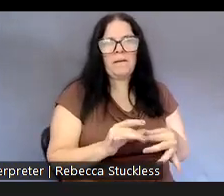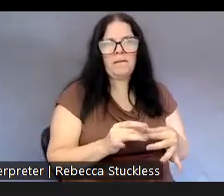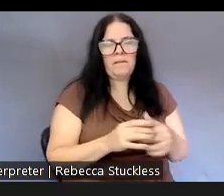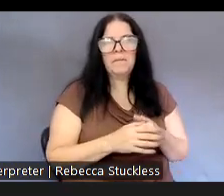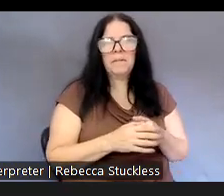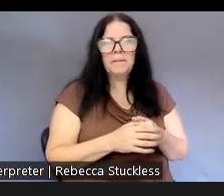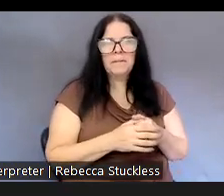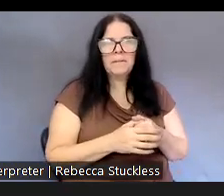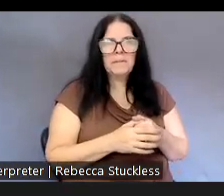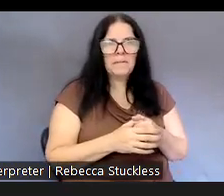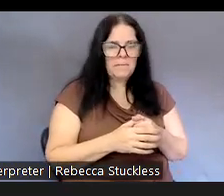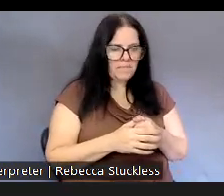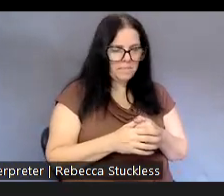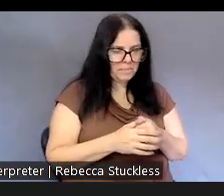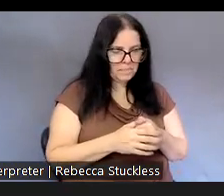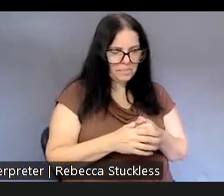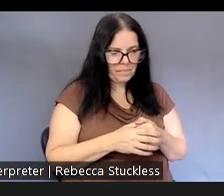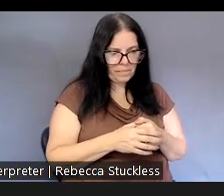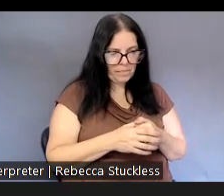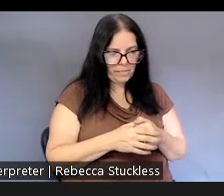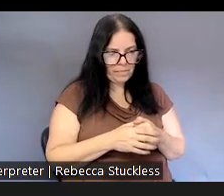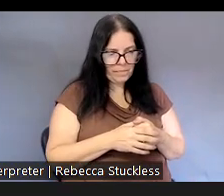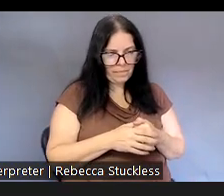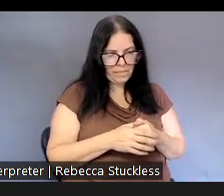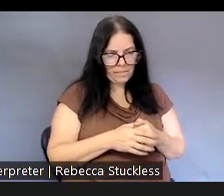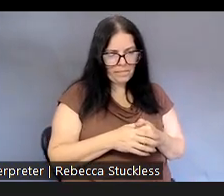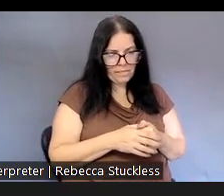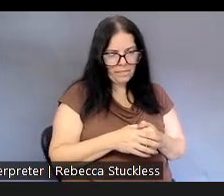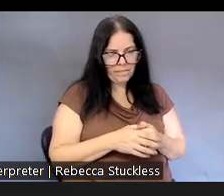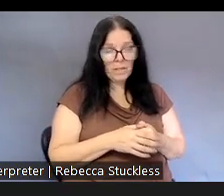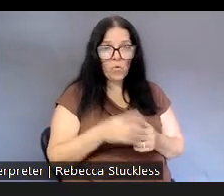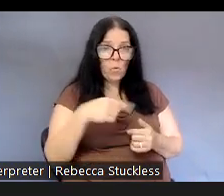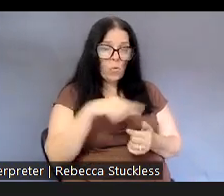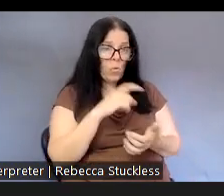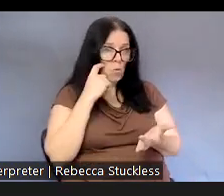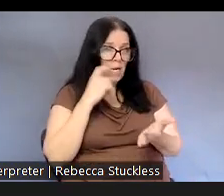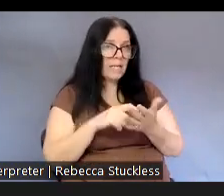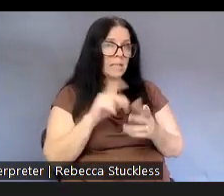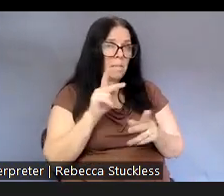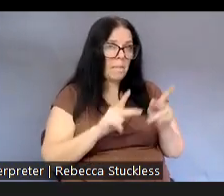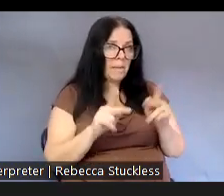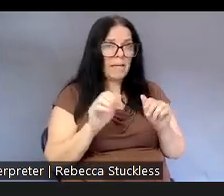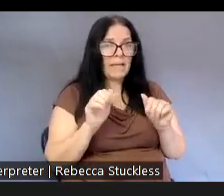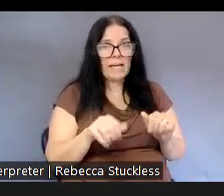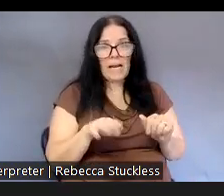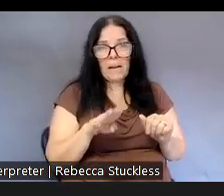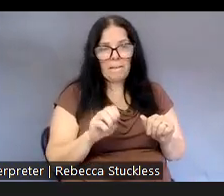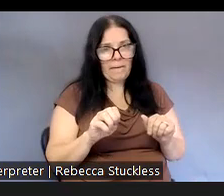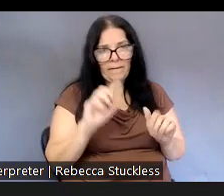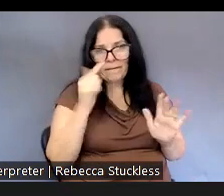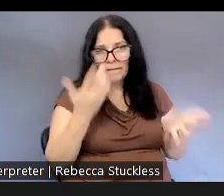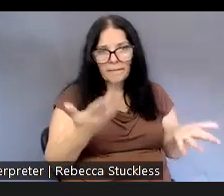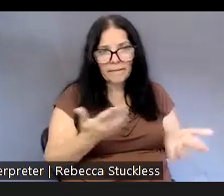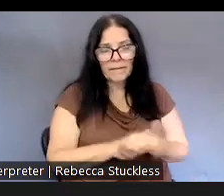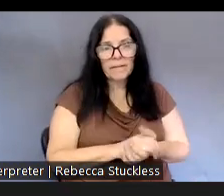And certainly we all recognize that people can be clods, people can be